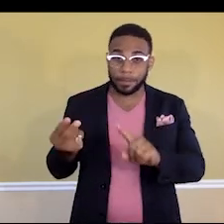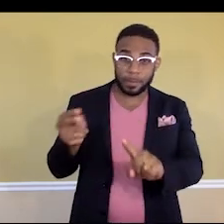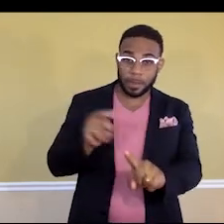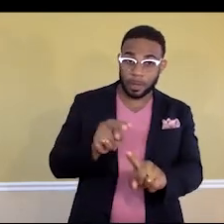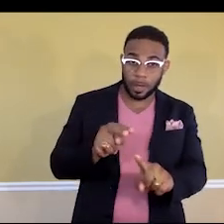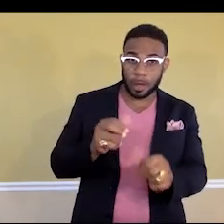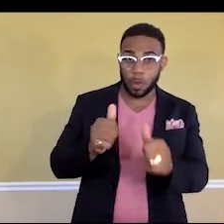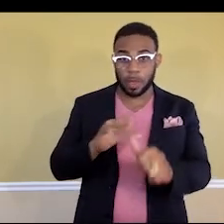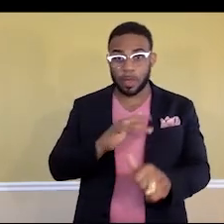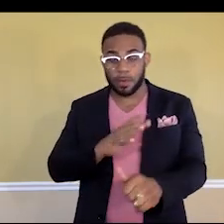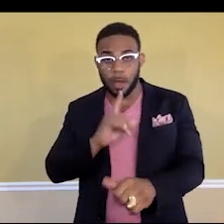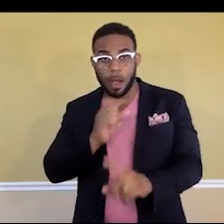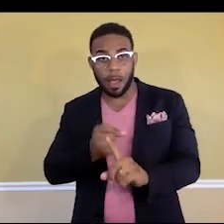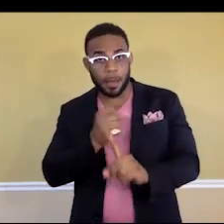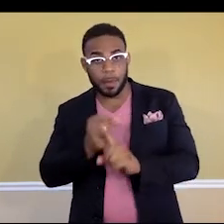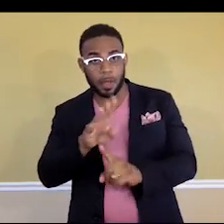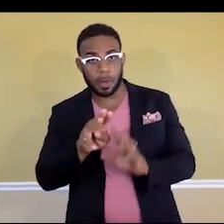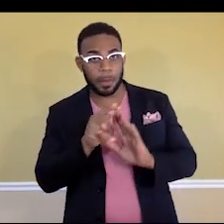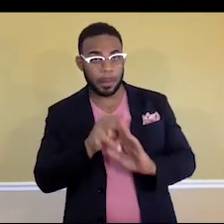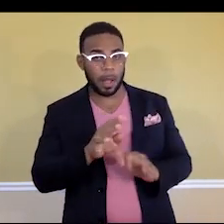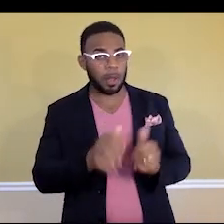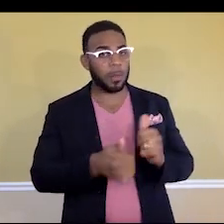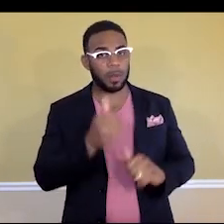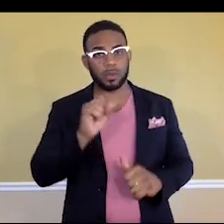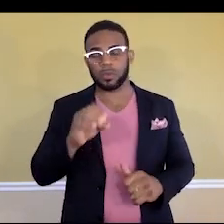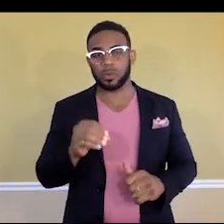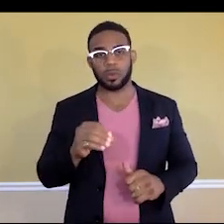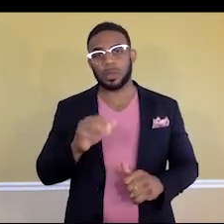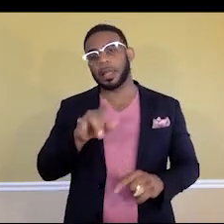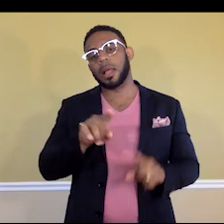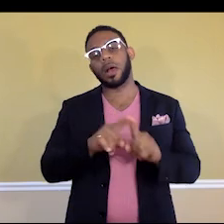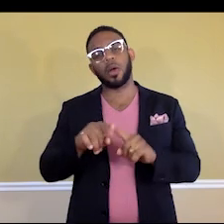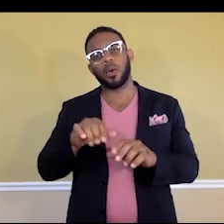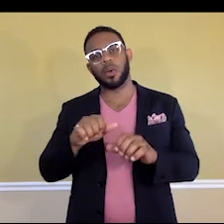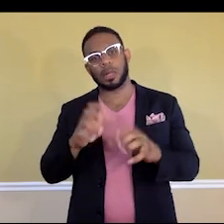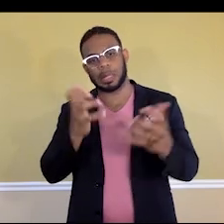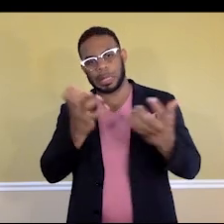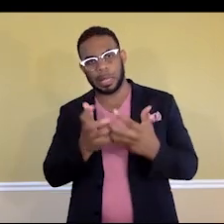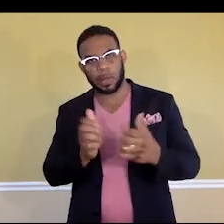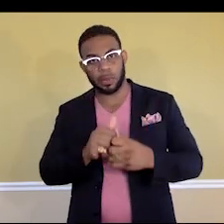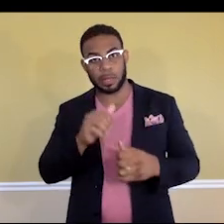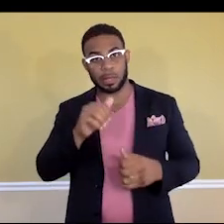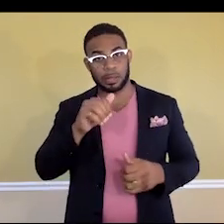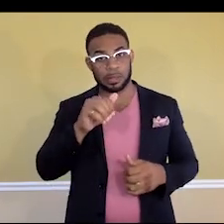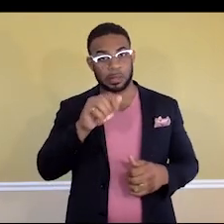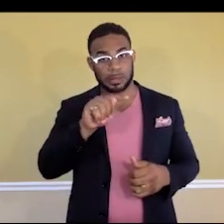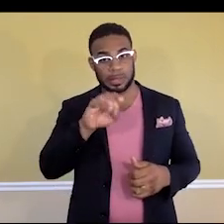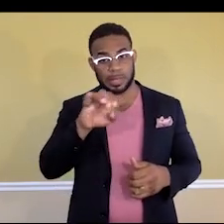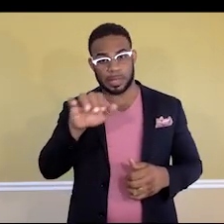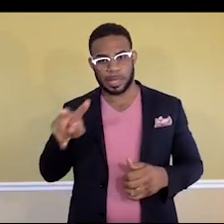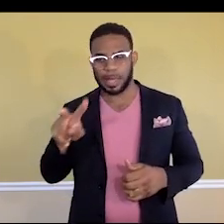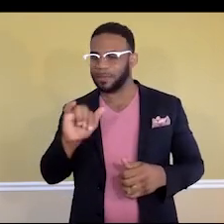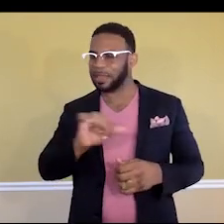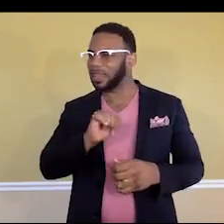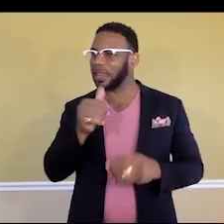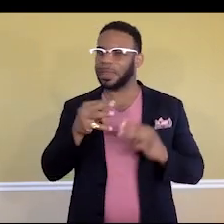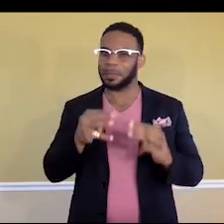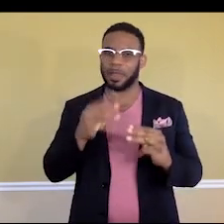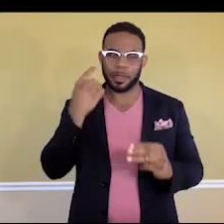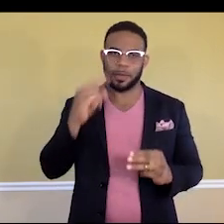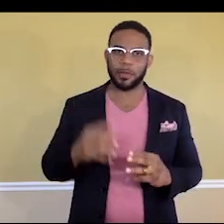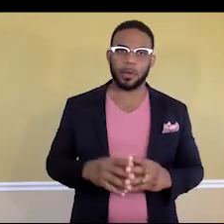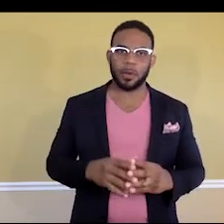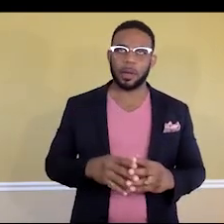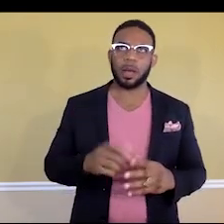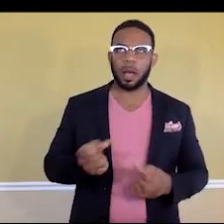aspects or which features are impacting your model the most. So that's also in line with TCAV. So that's just another method